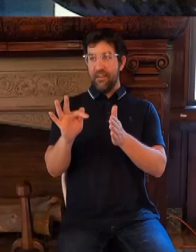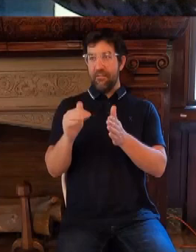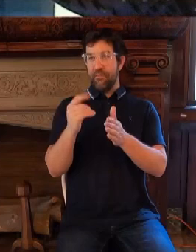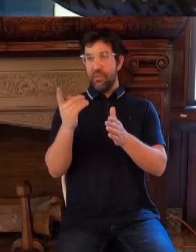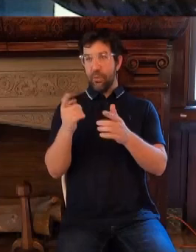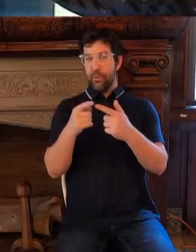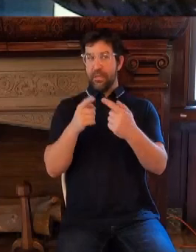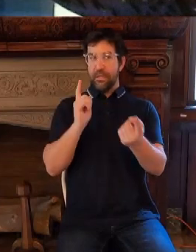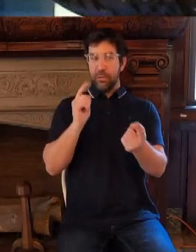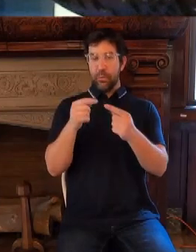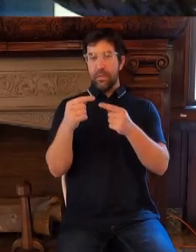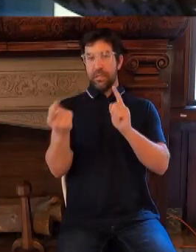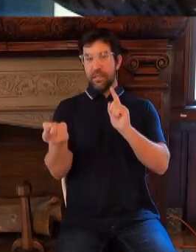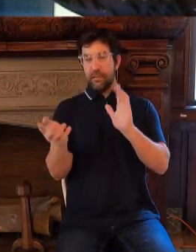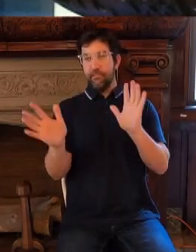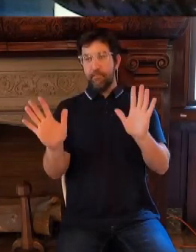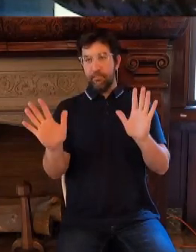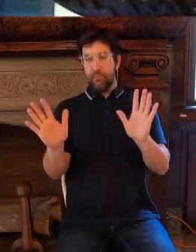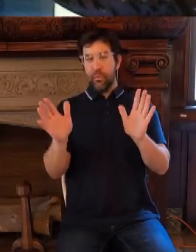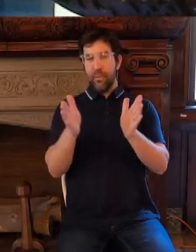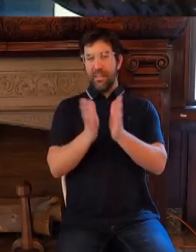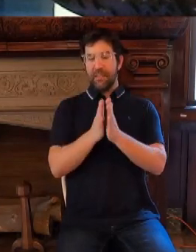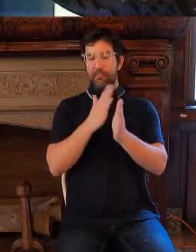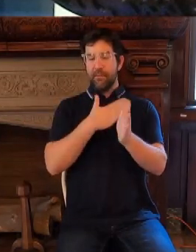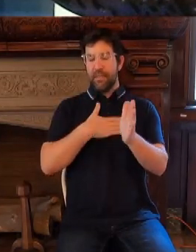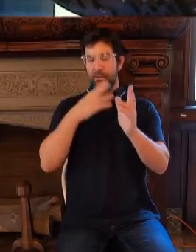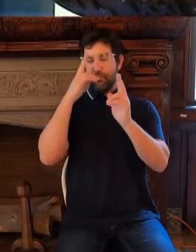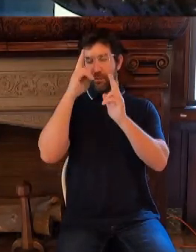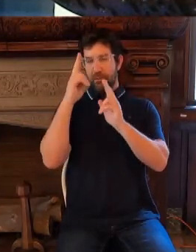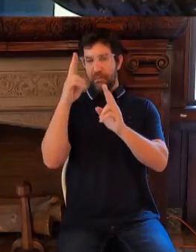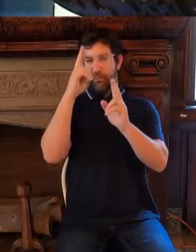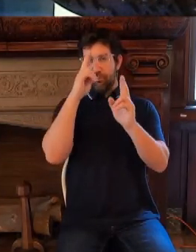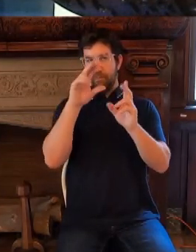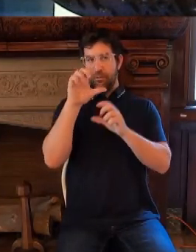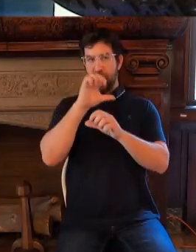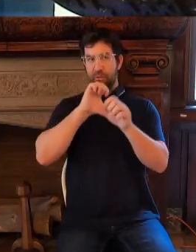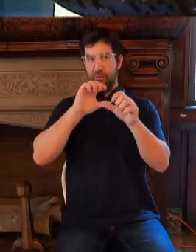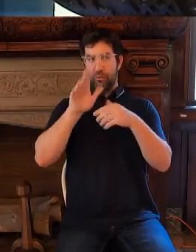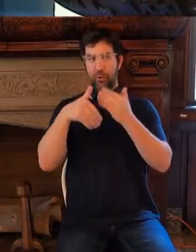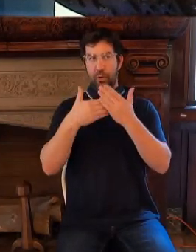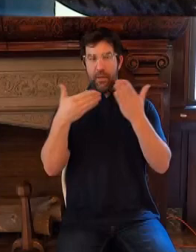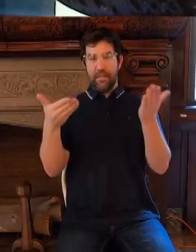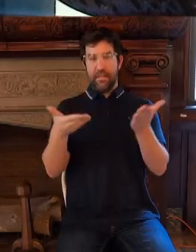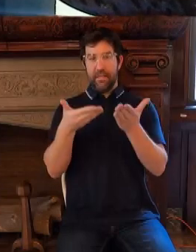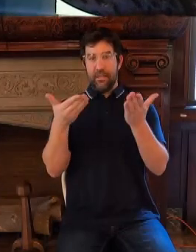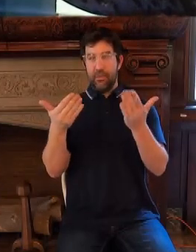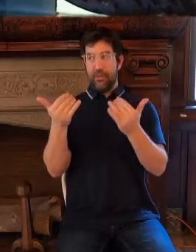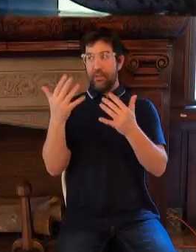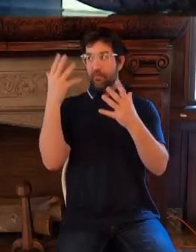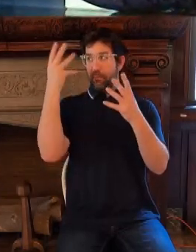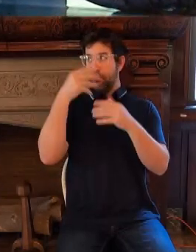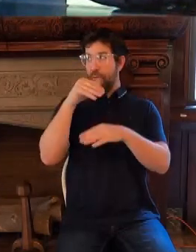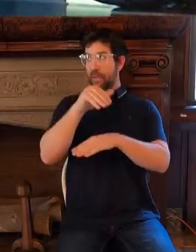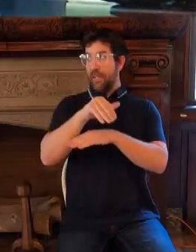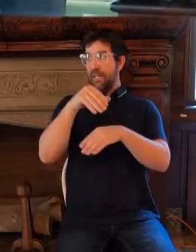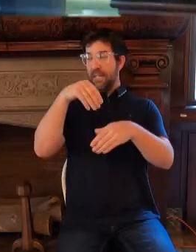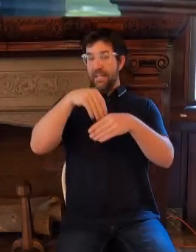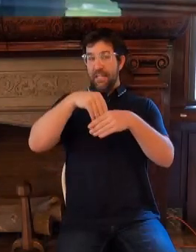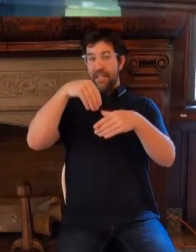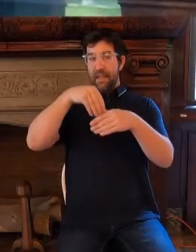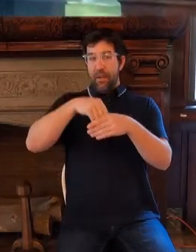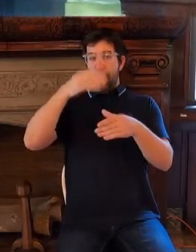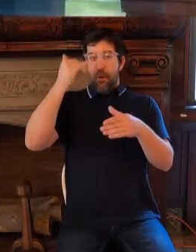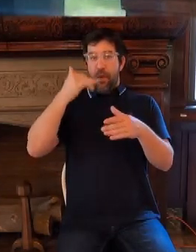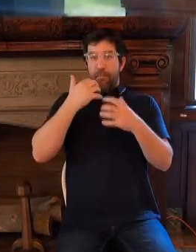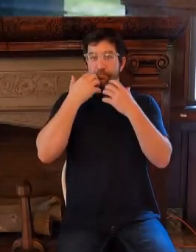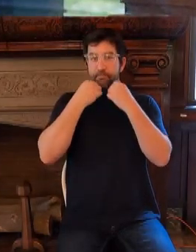points where we disagree, we just ask that we do it respectfully and remember that we're all here spending this beautiful evening inside